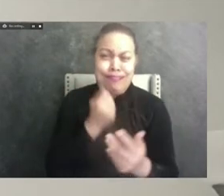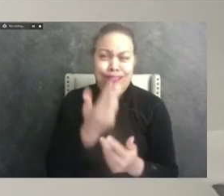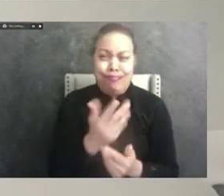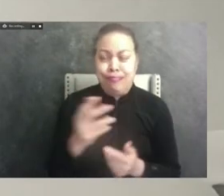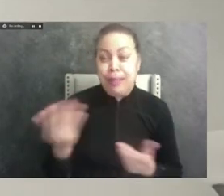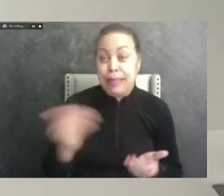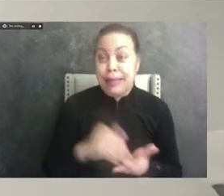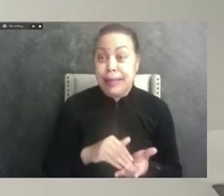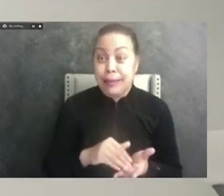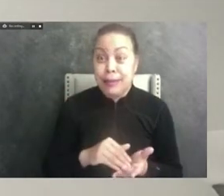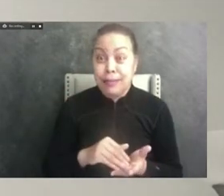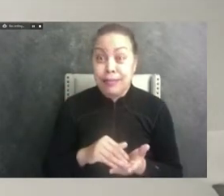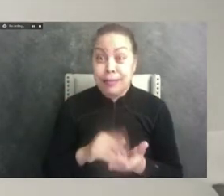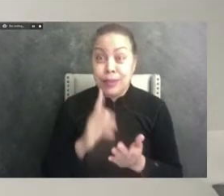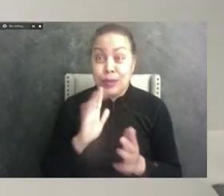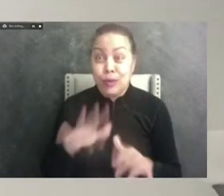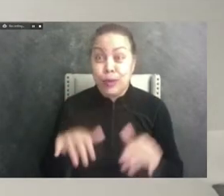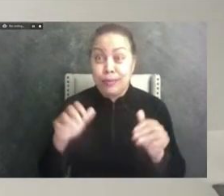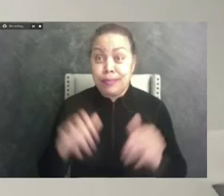aloud.